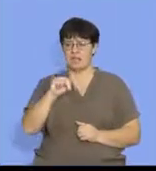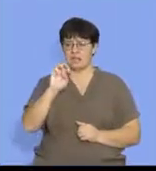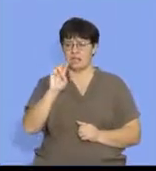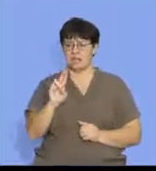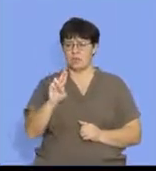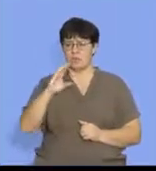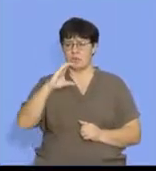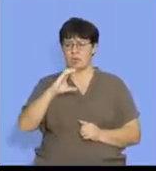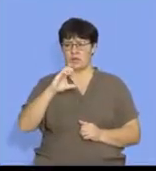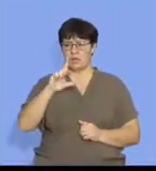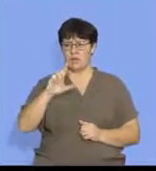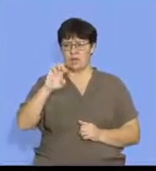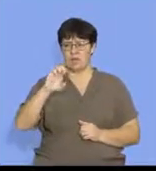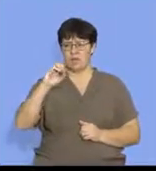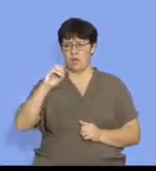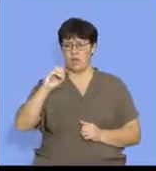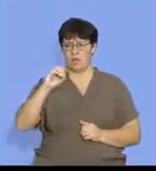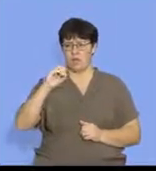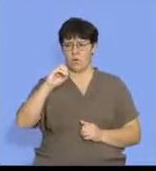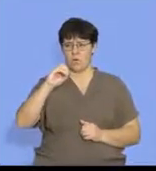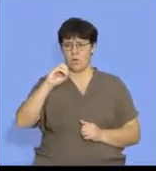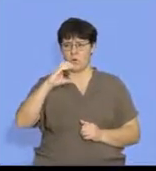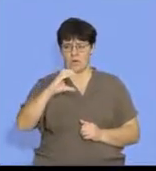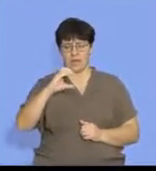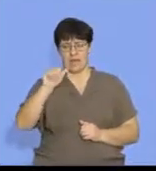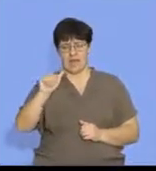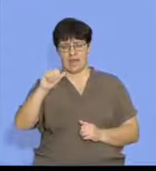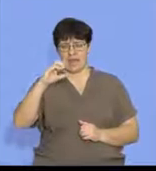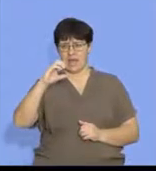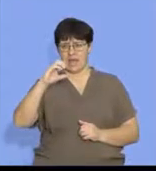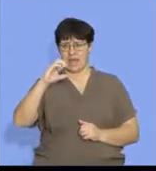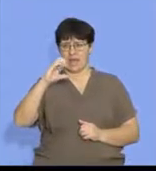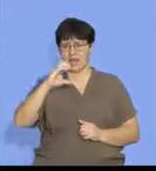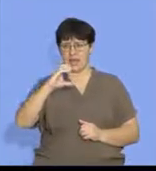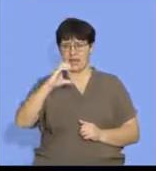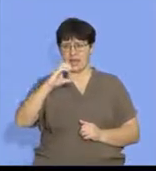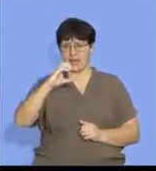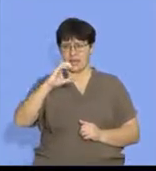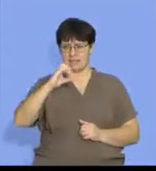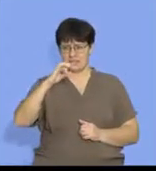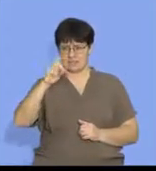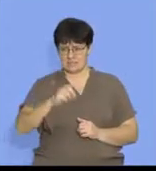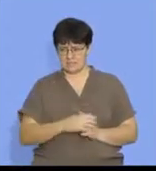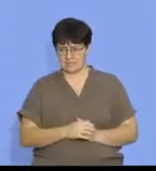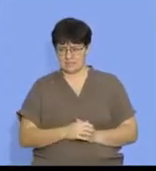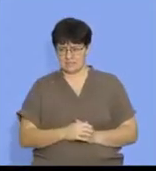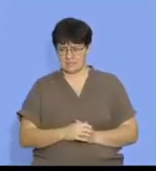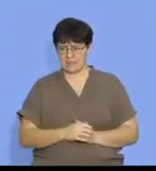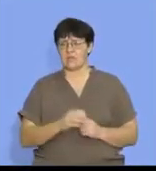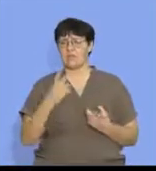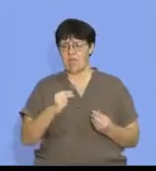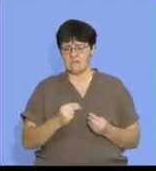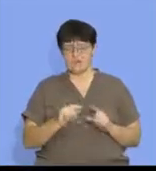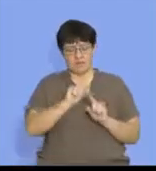and it's DNA and RNA. All our other microorganisms only have DNA. Then they have a